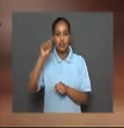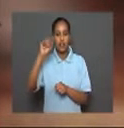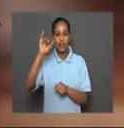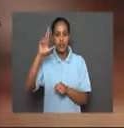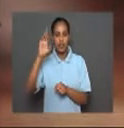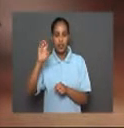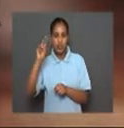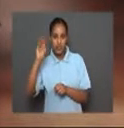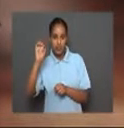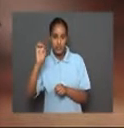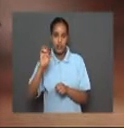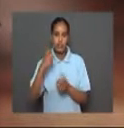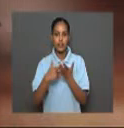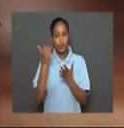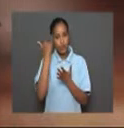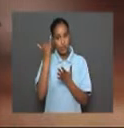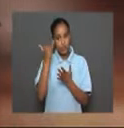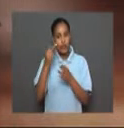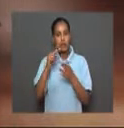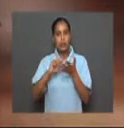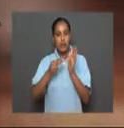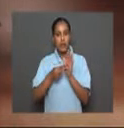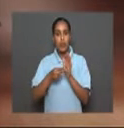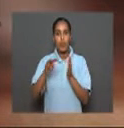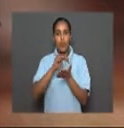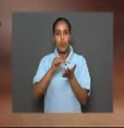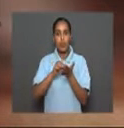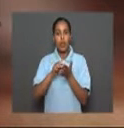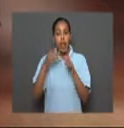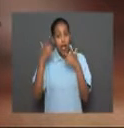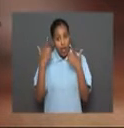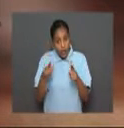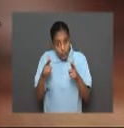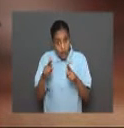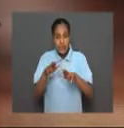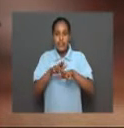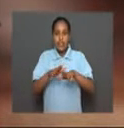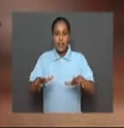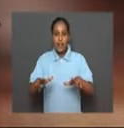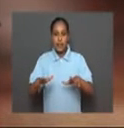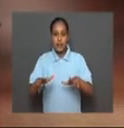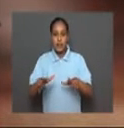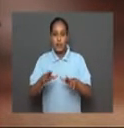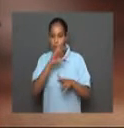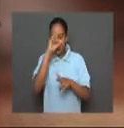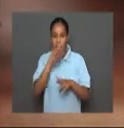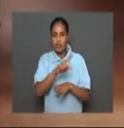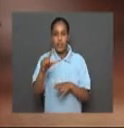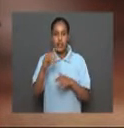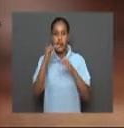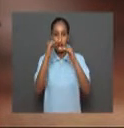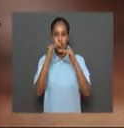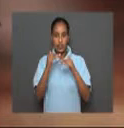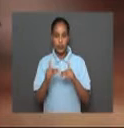in this context means that its molecules are unusually stable because of the